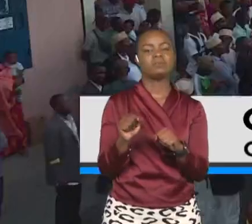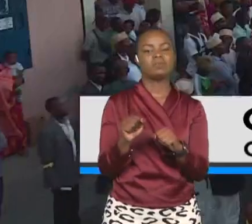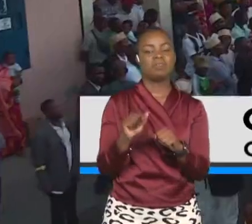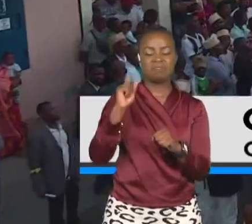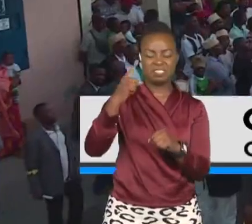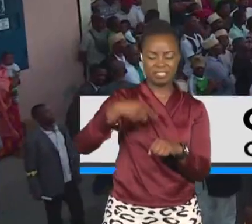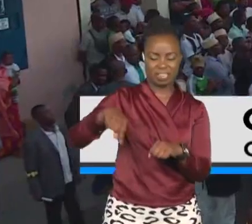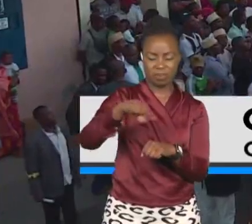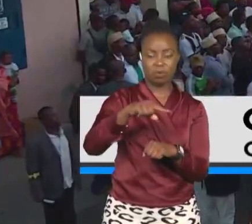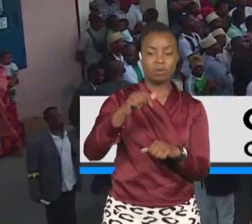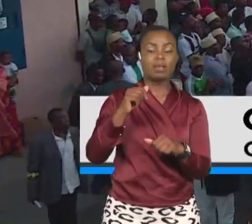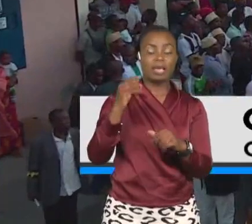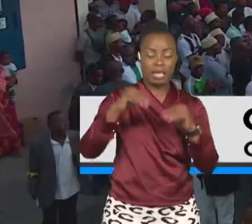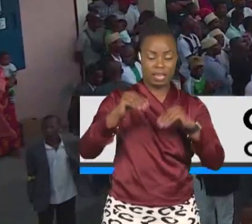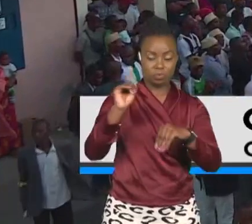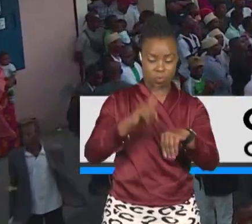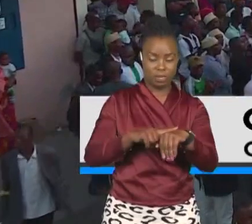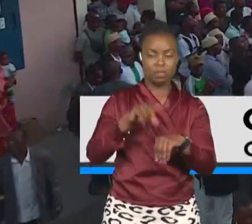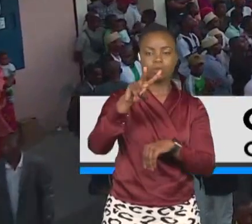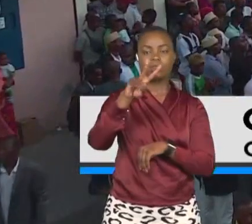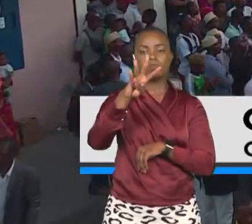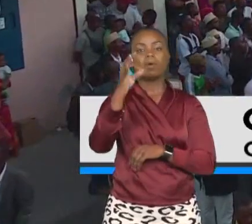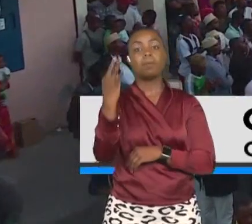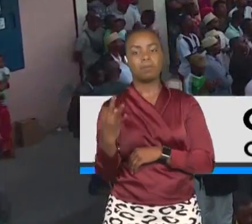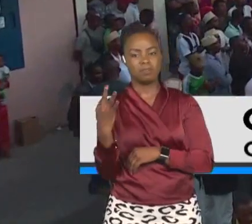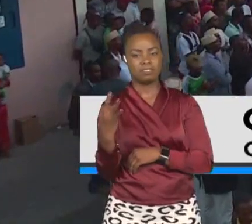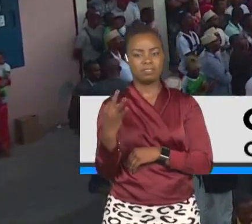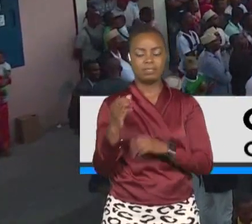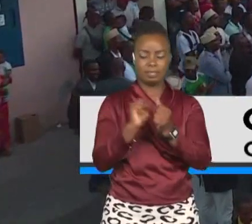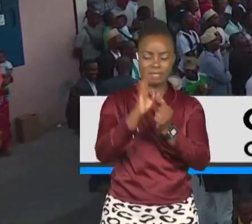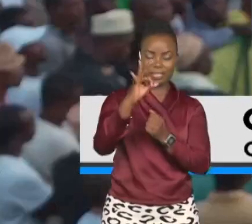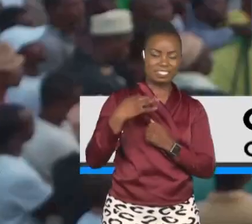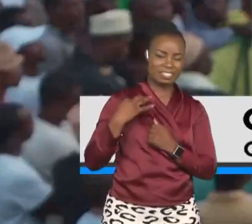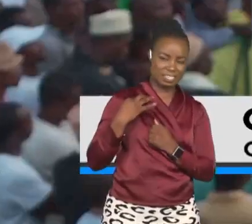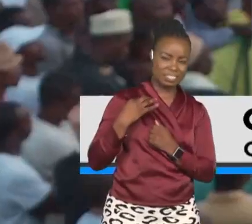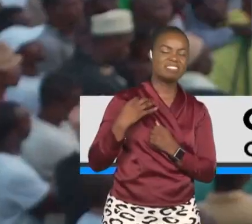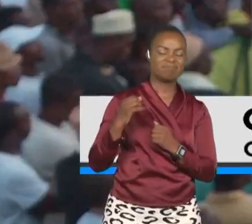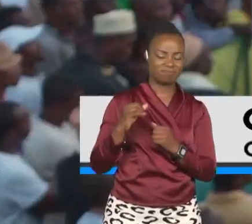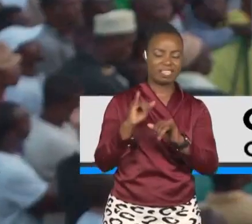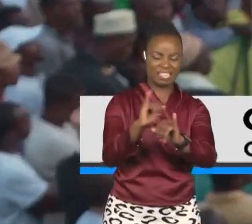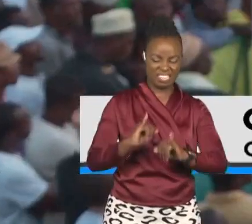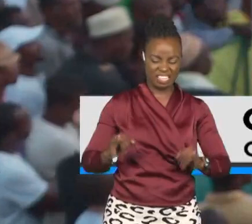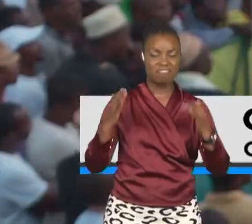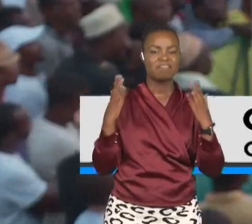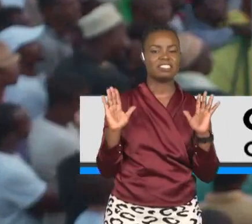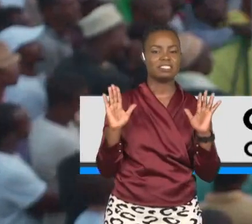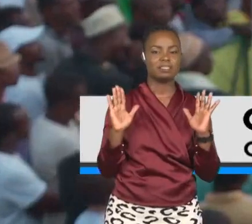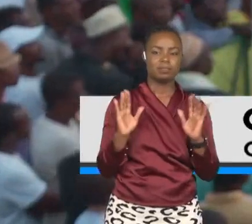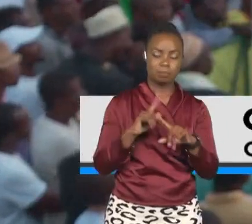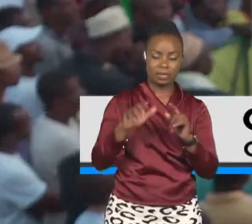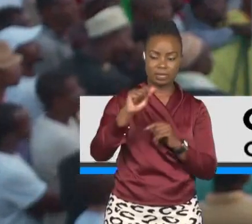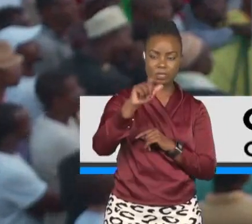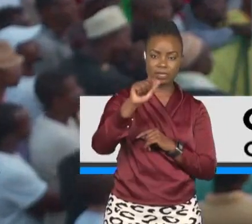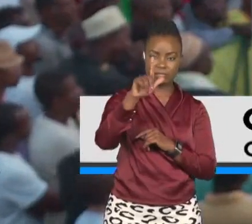of which is due to be held on 24th March. 13 candidates have already been cleared for the exercise, but